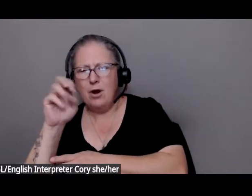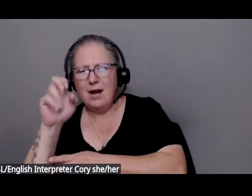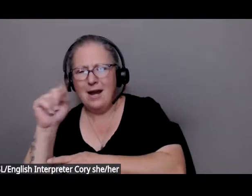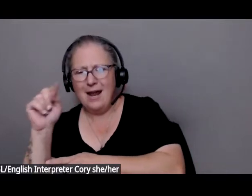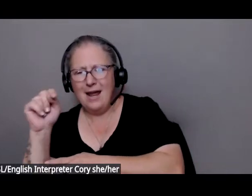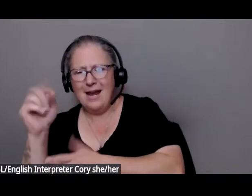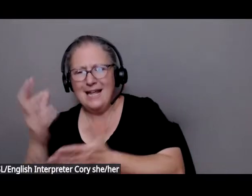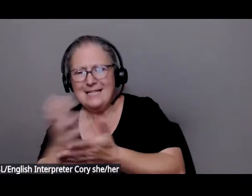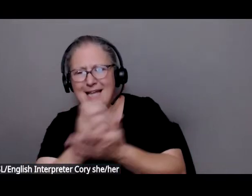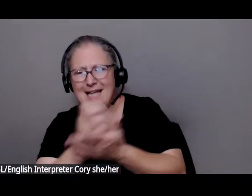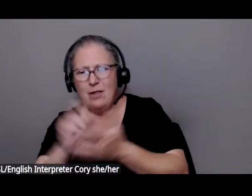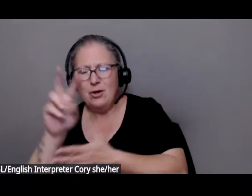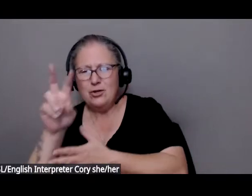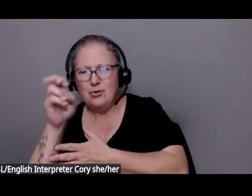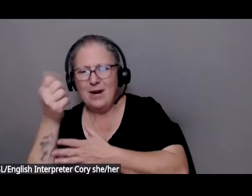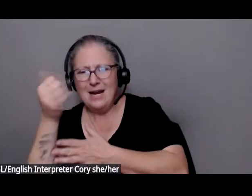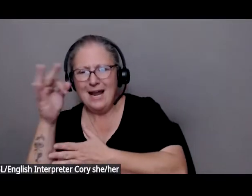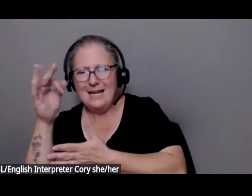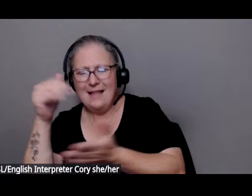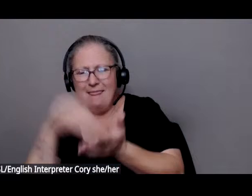of